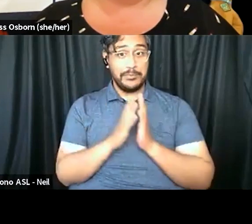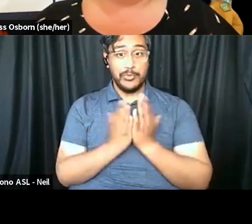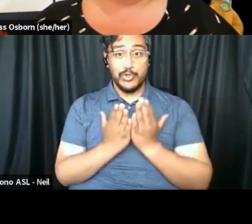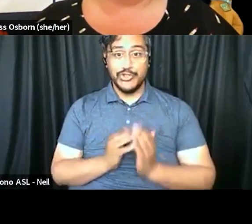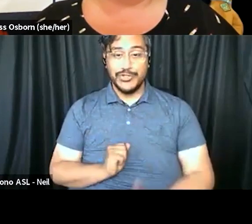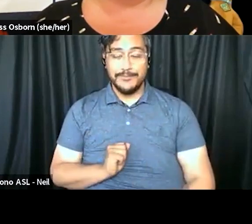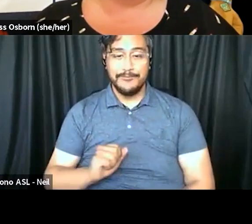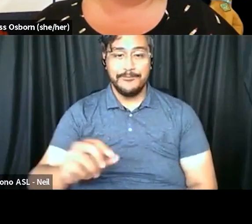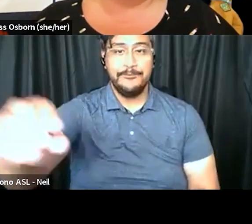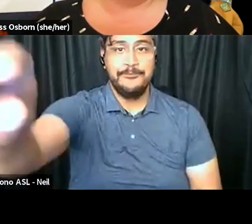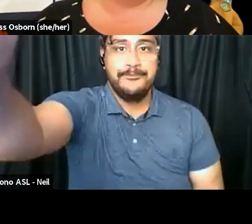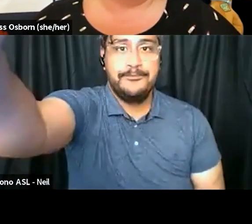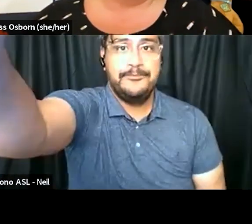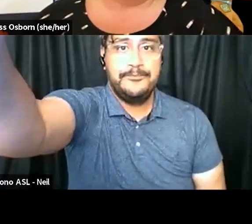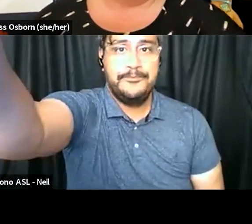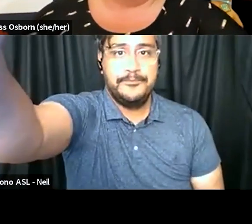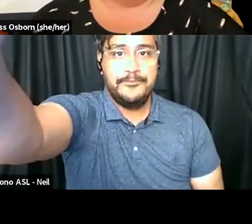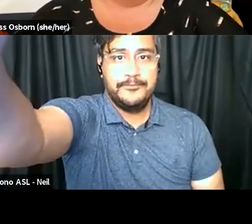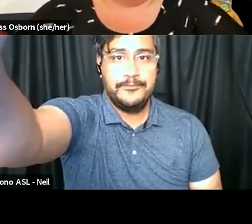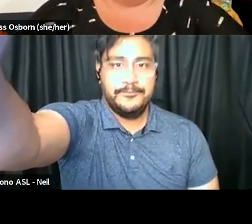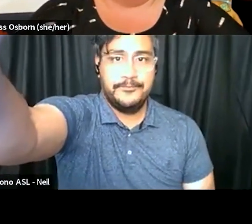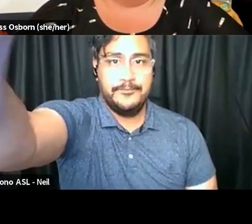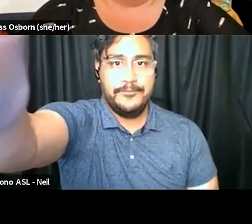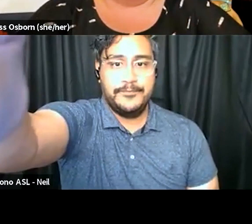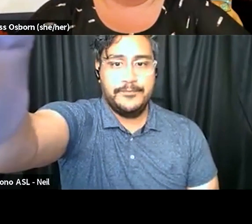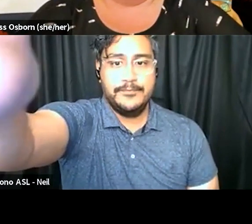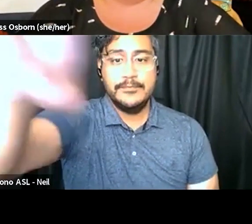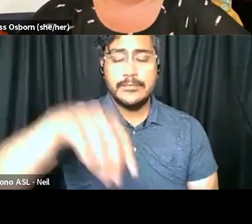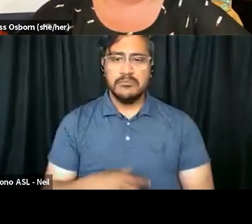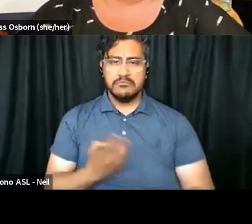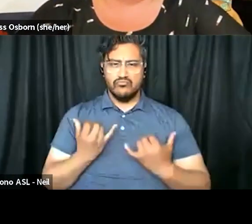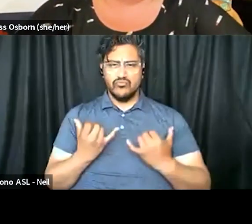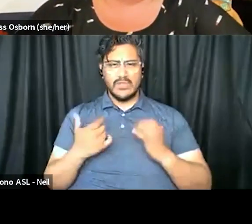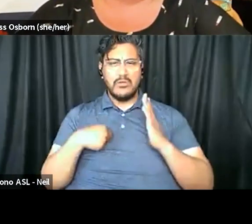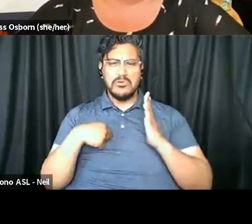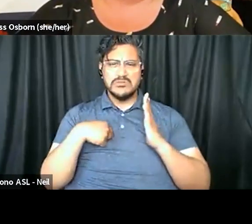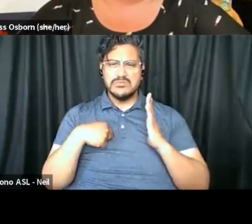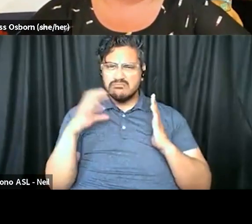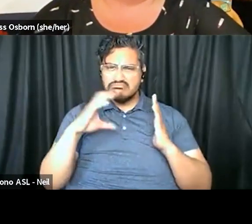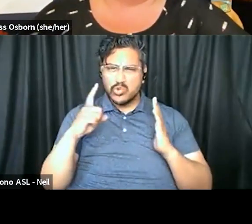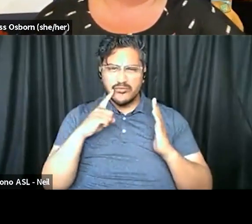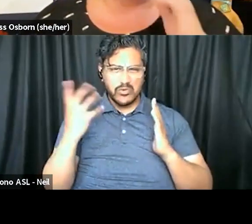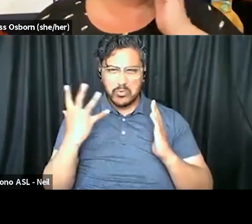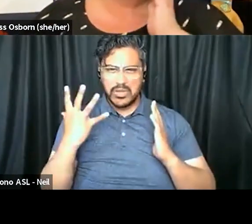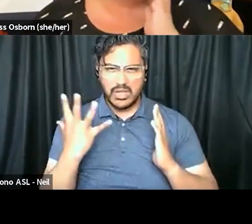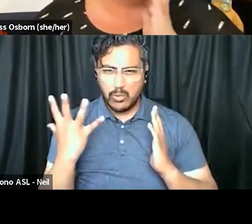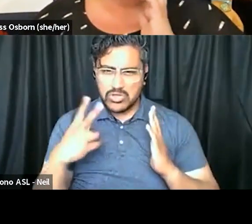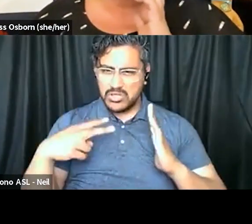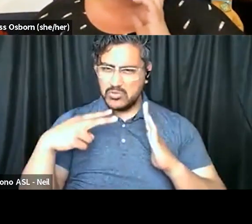And as I was looking for things to read this time, I love this